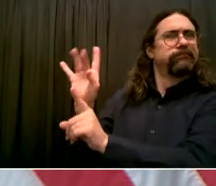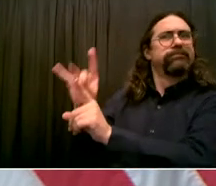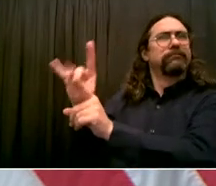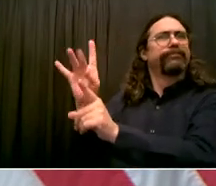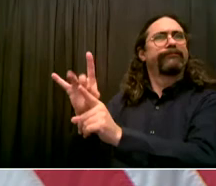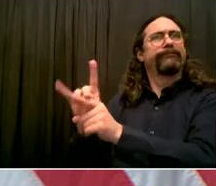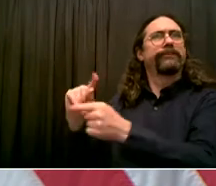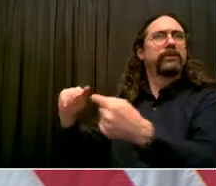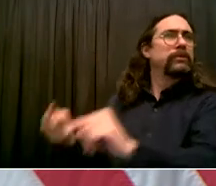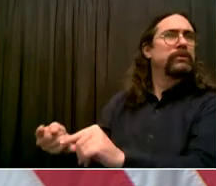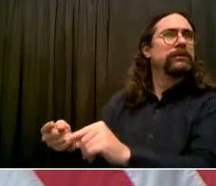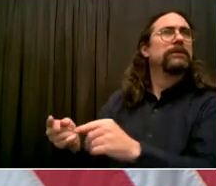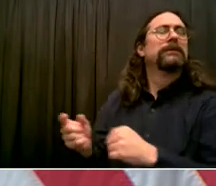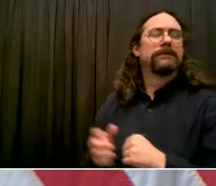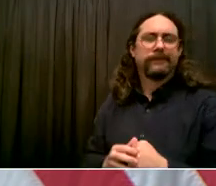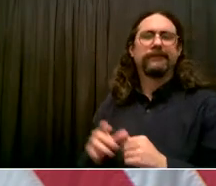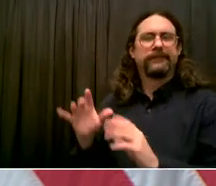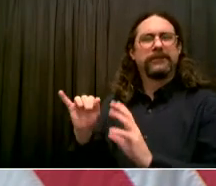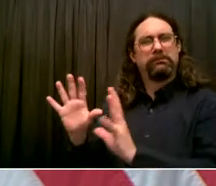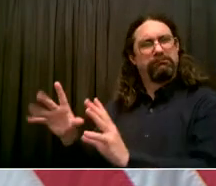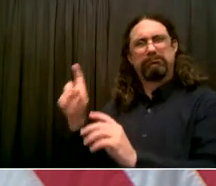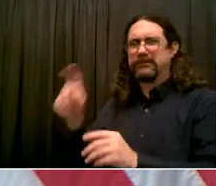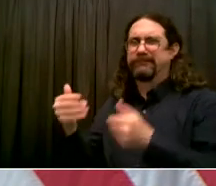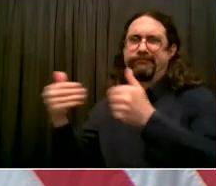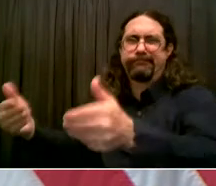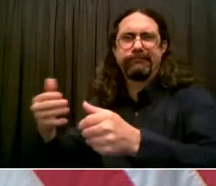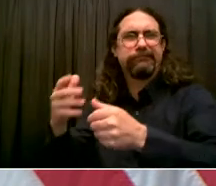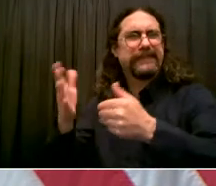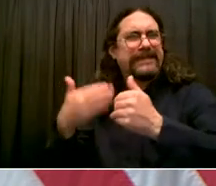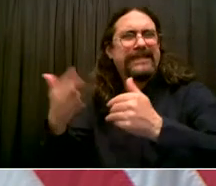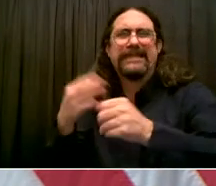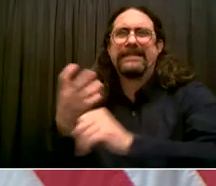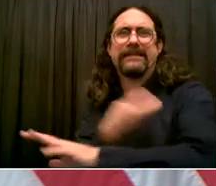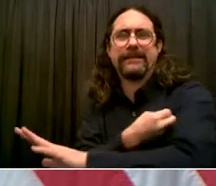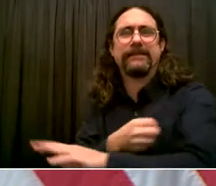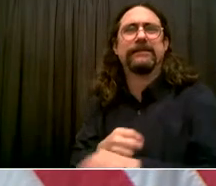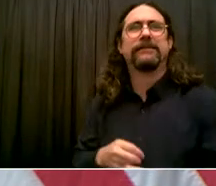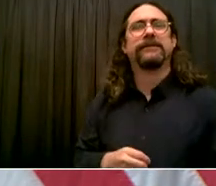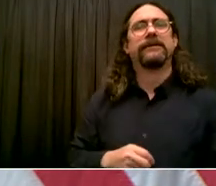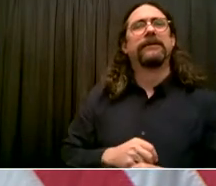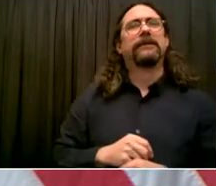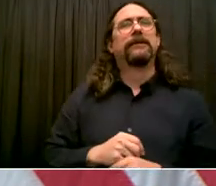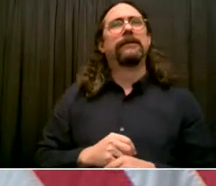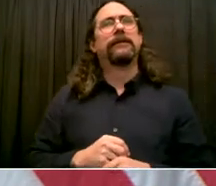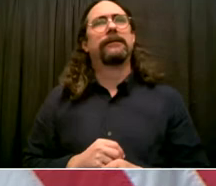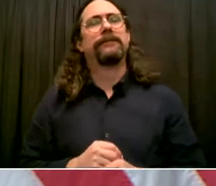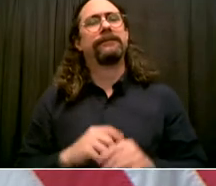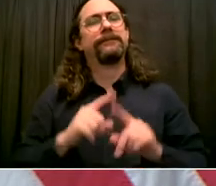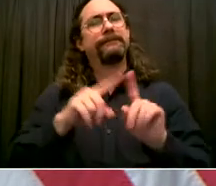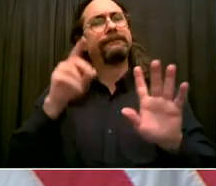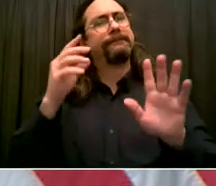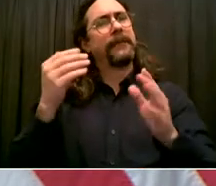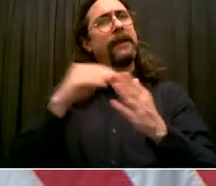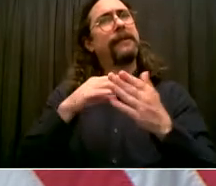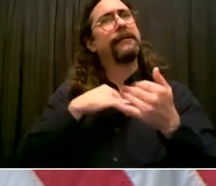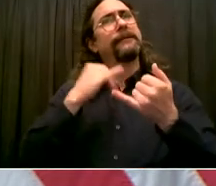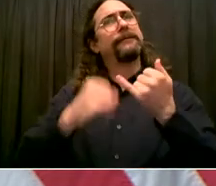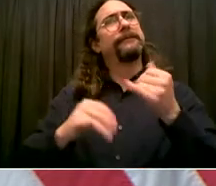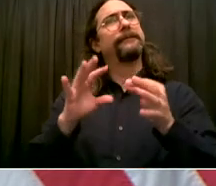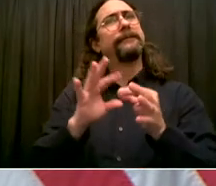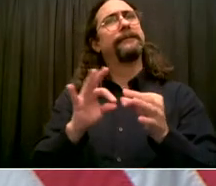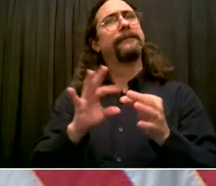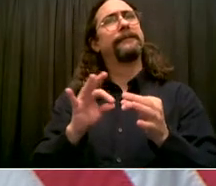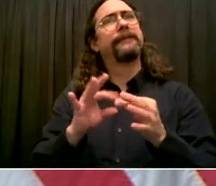that despite that, we do want to make sure that not a single appointment goes to waste. So if we're finding